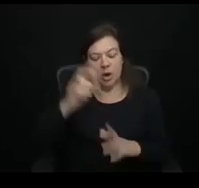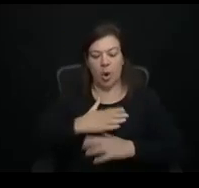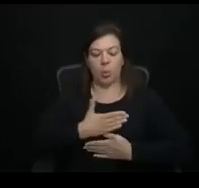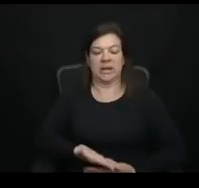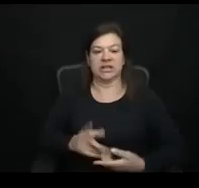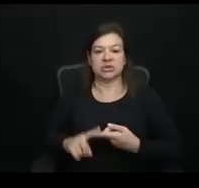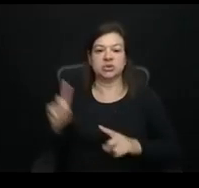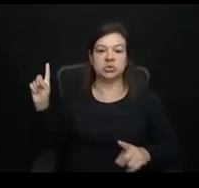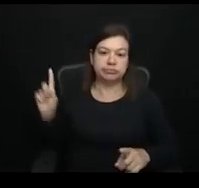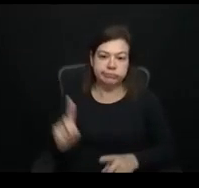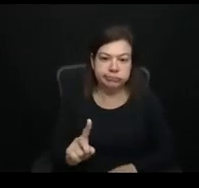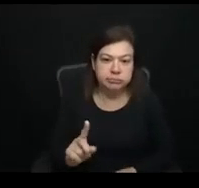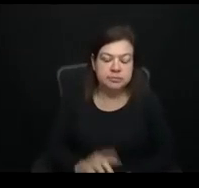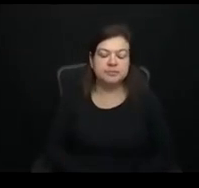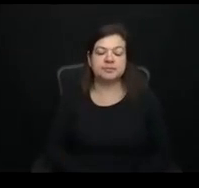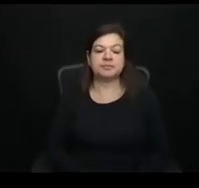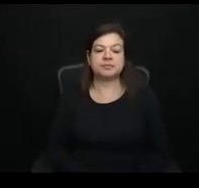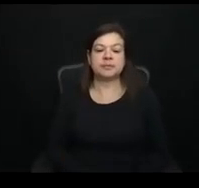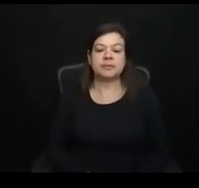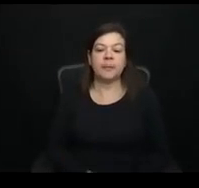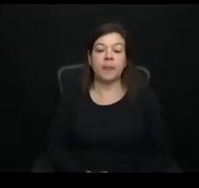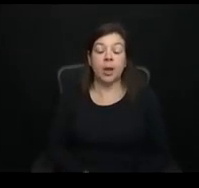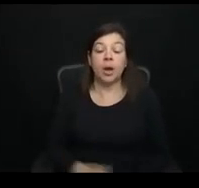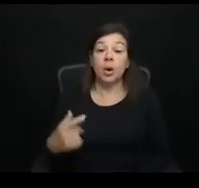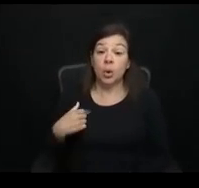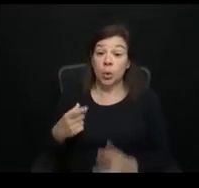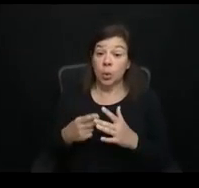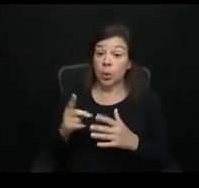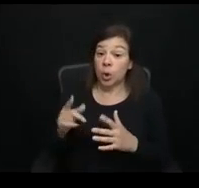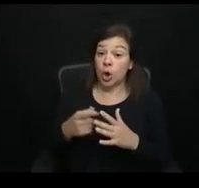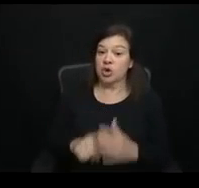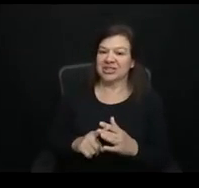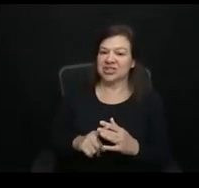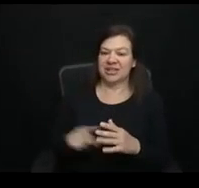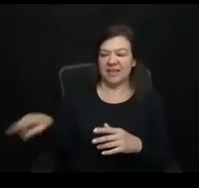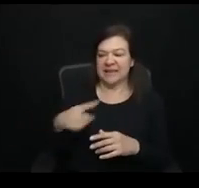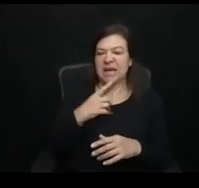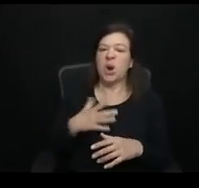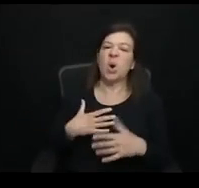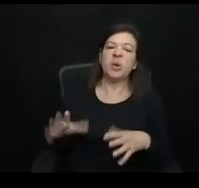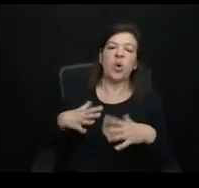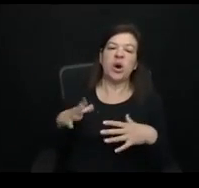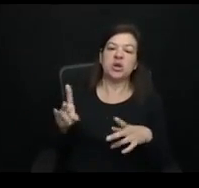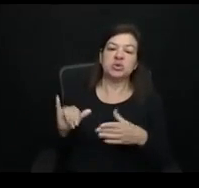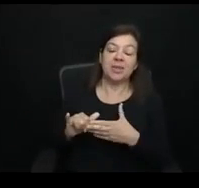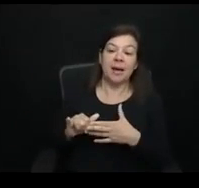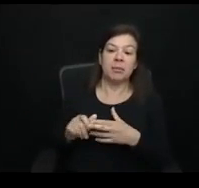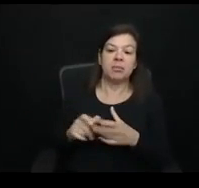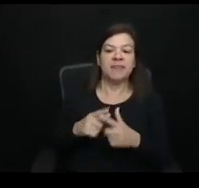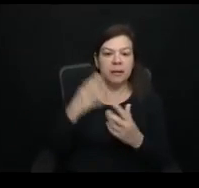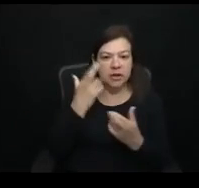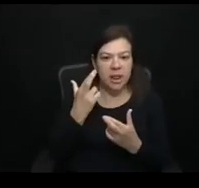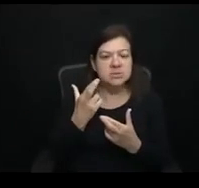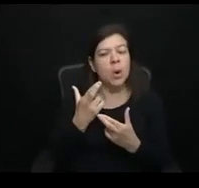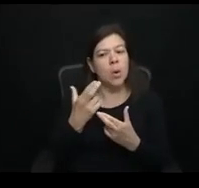did that right there. And initially they were saying, we don't want to do that. But then over a period of a day or two, it was like, yeah, we could do that. So based